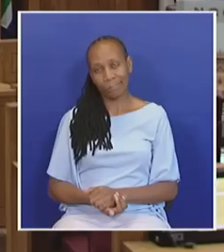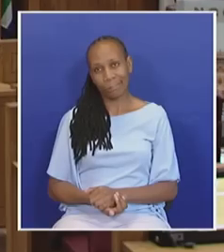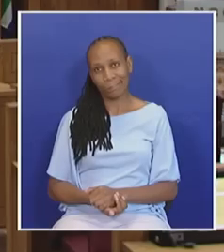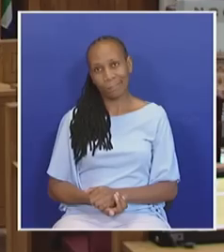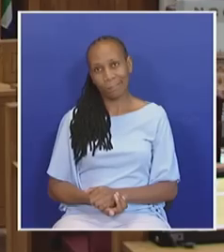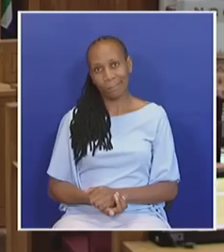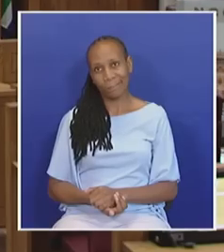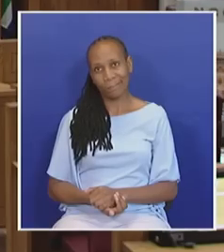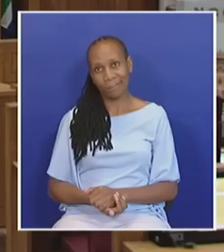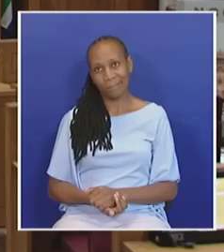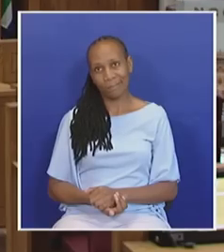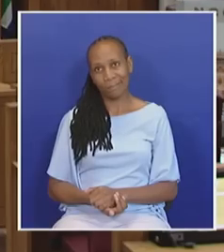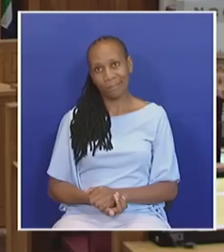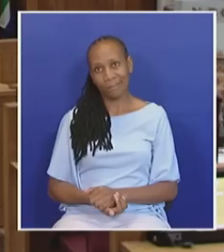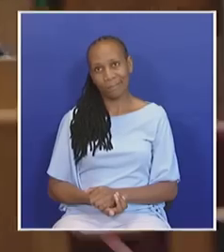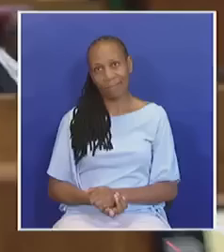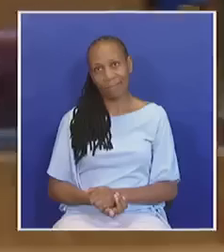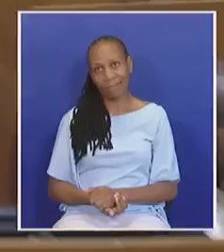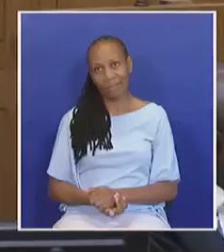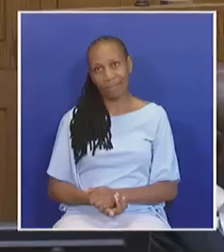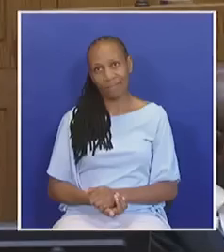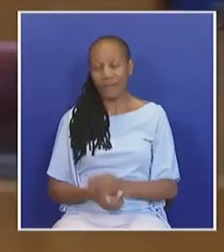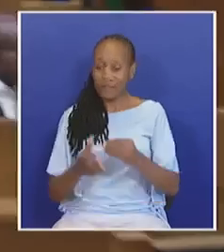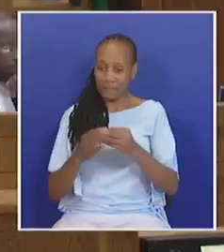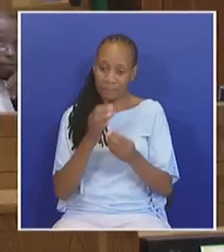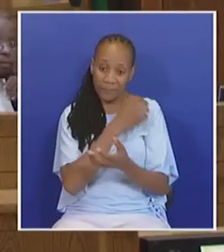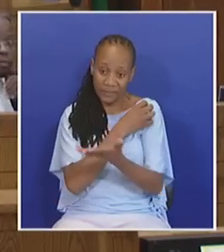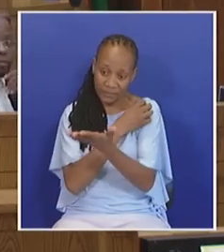You are in order, Honorable Minister. Please continue.